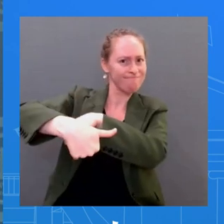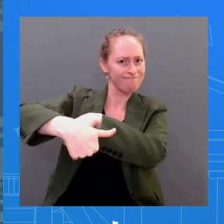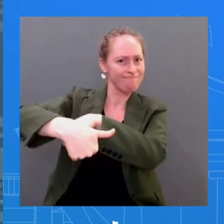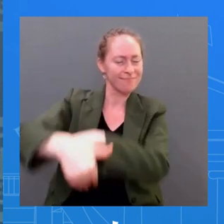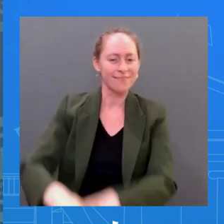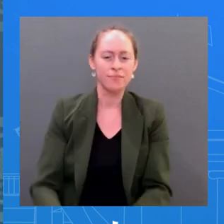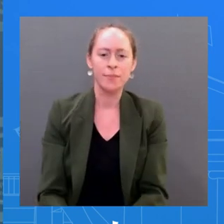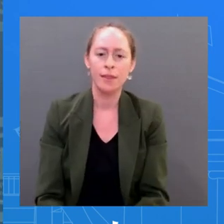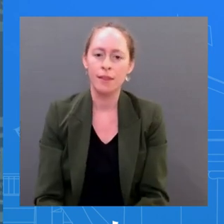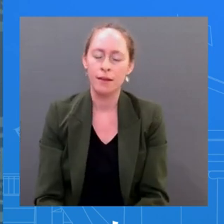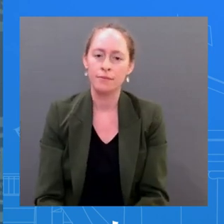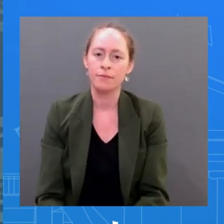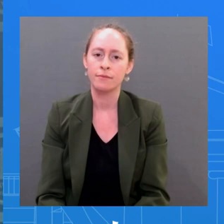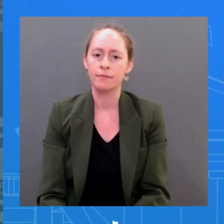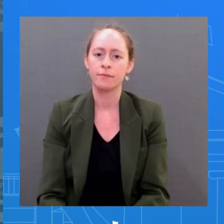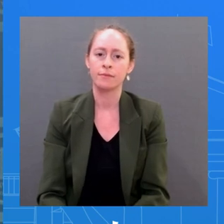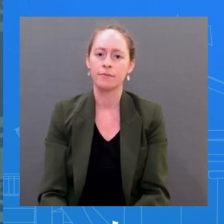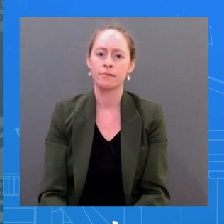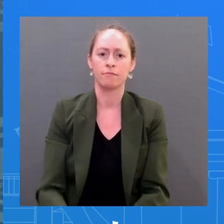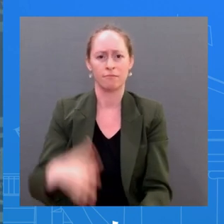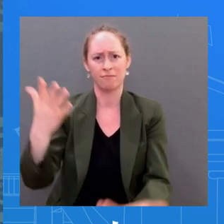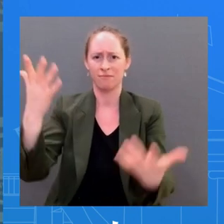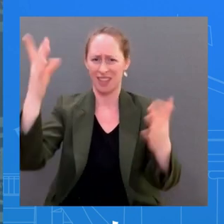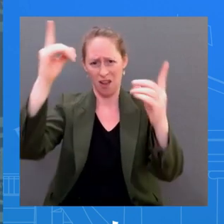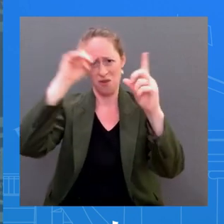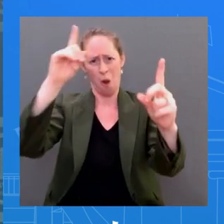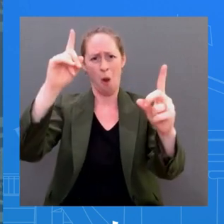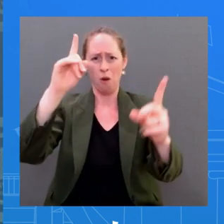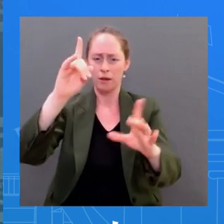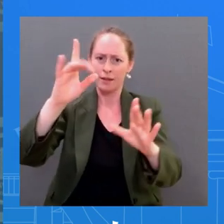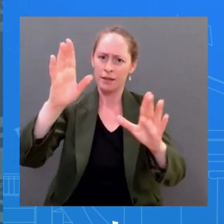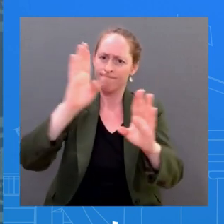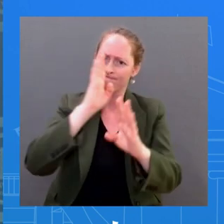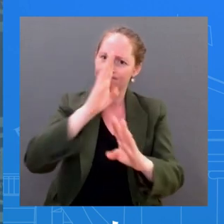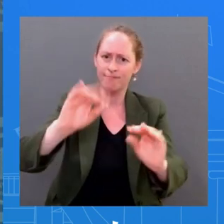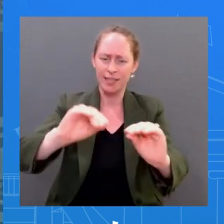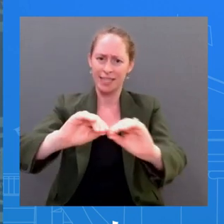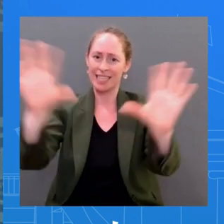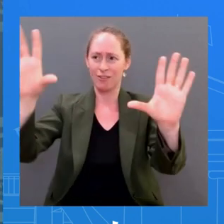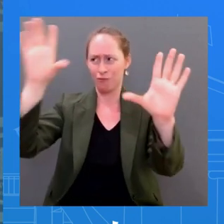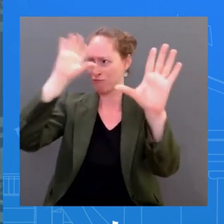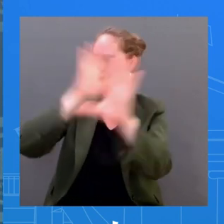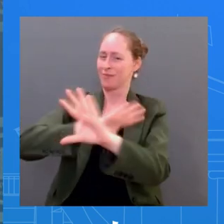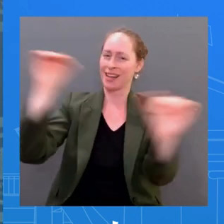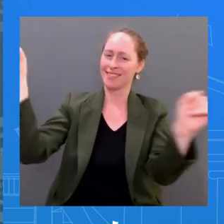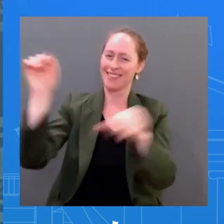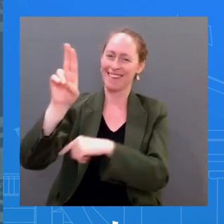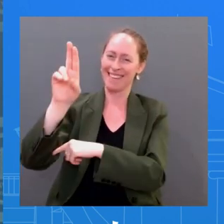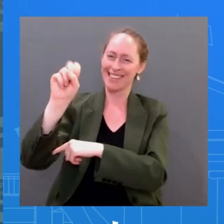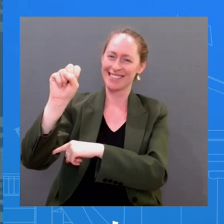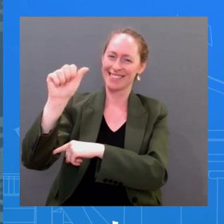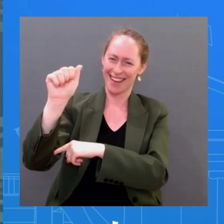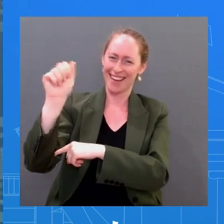with the American people. And so he's the President of the United States. His voice carries, and it does matter. What he says